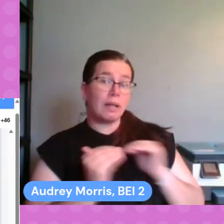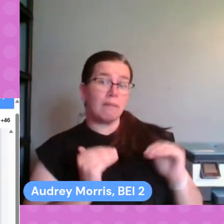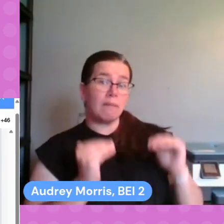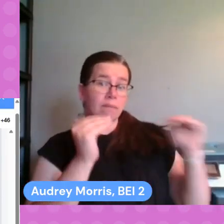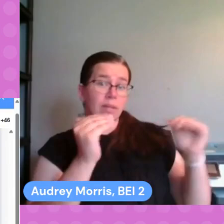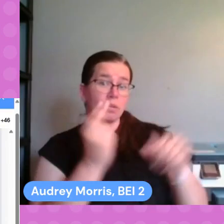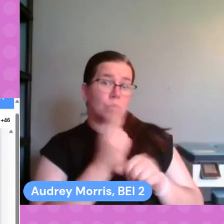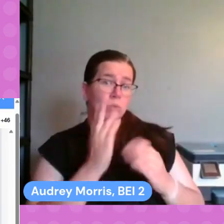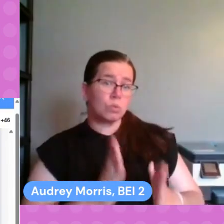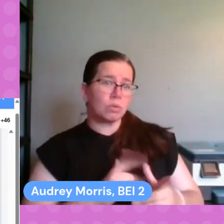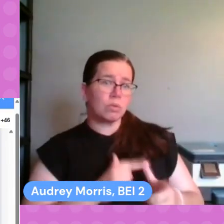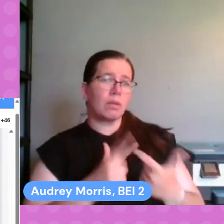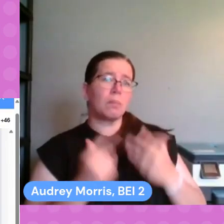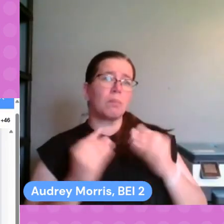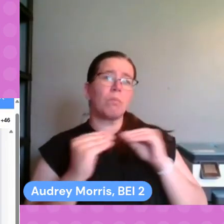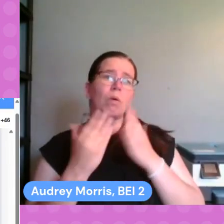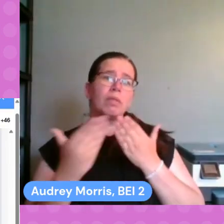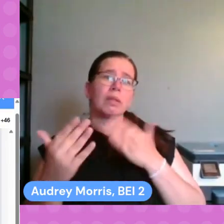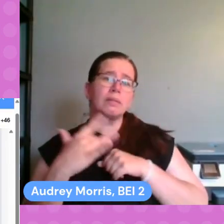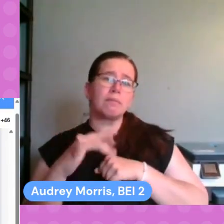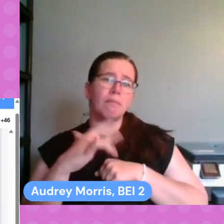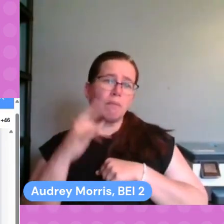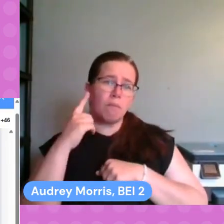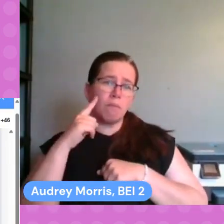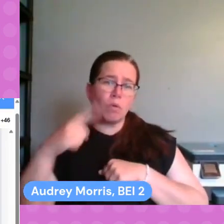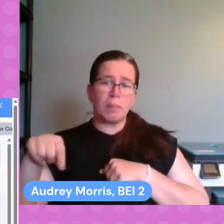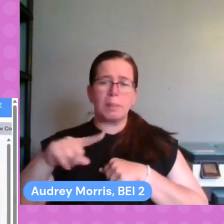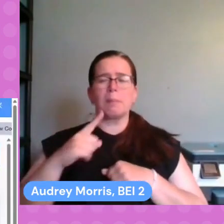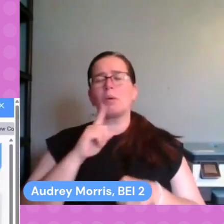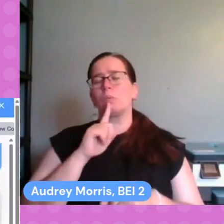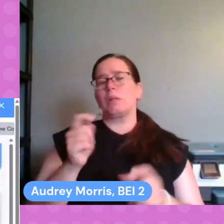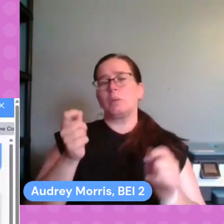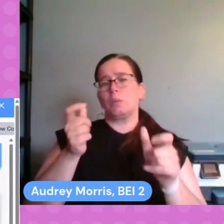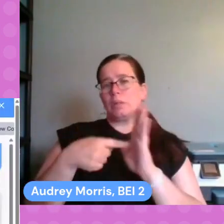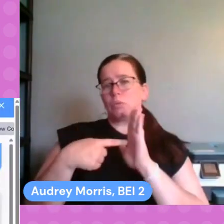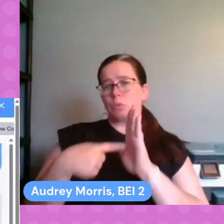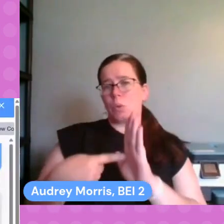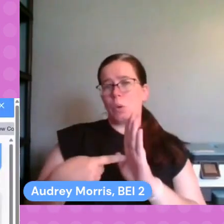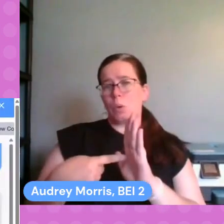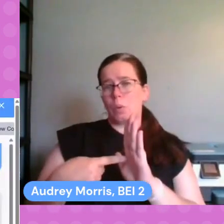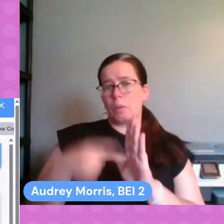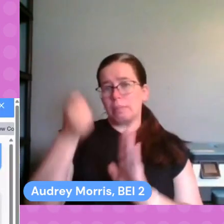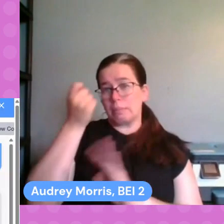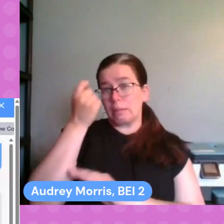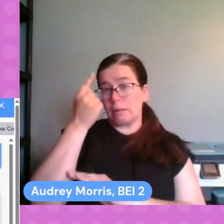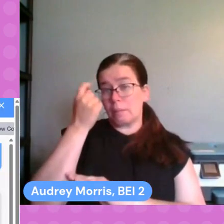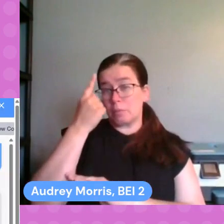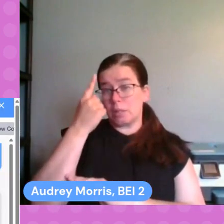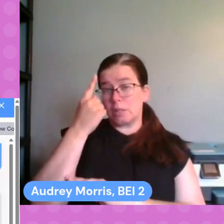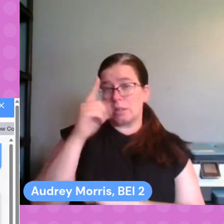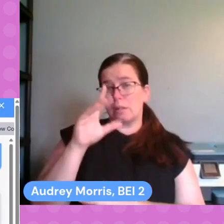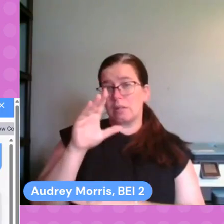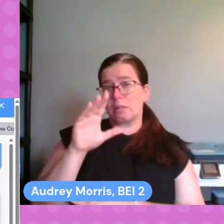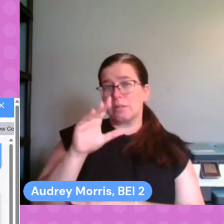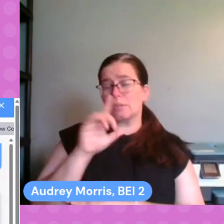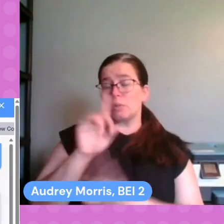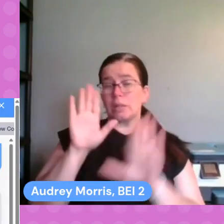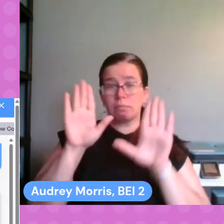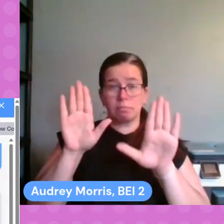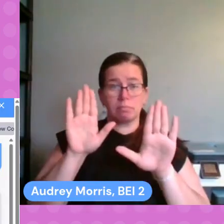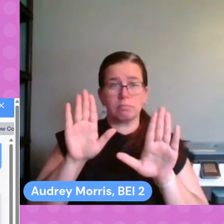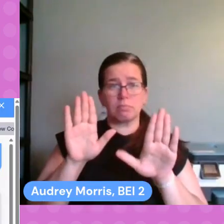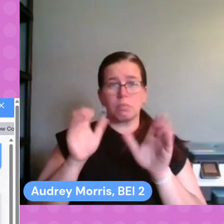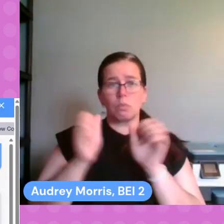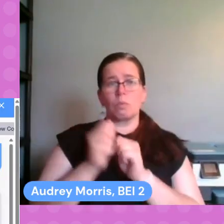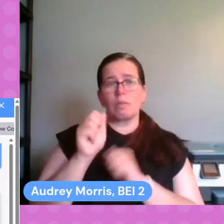for them as well? So I'll just show you quickly that the comprehension is incredible that we can get with AI by